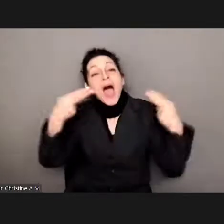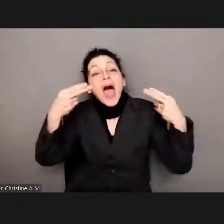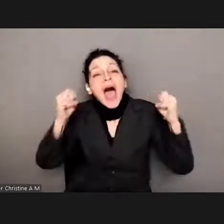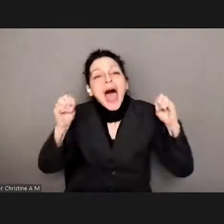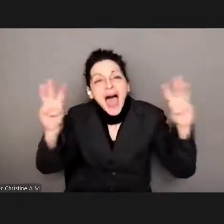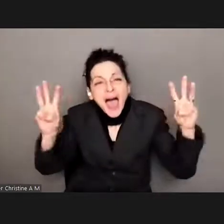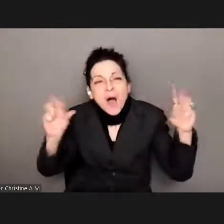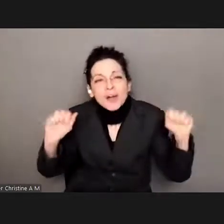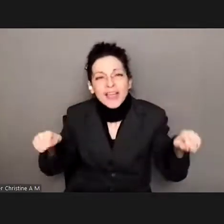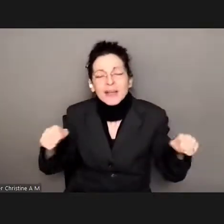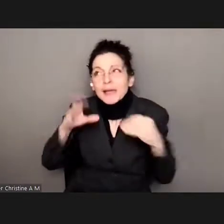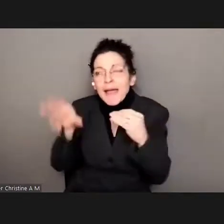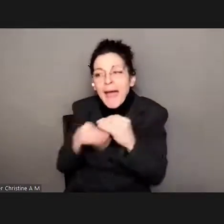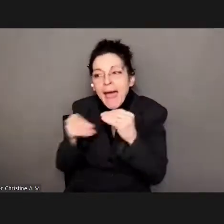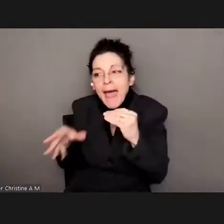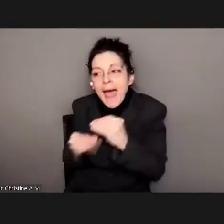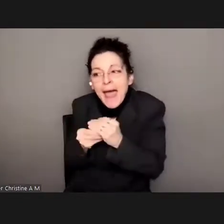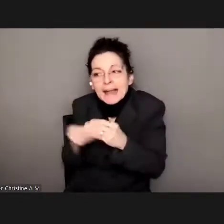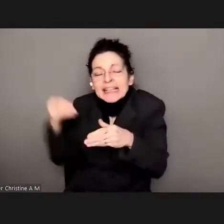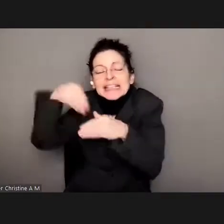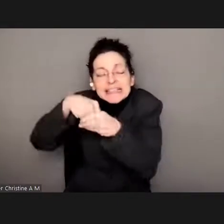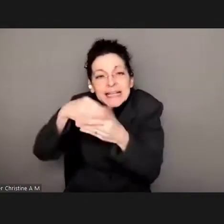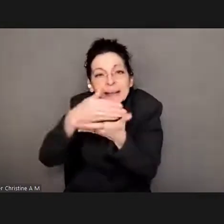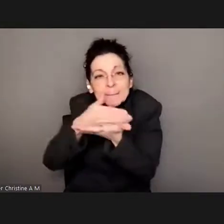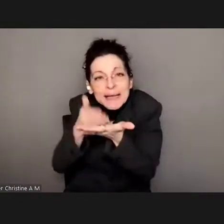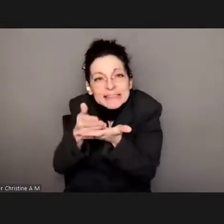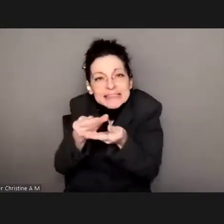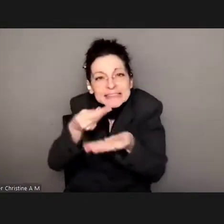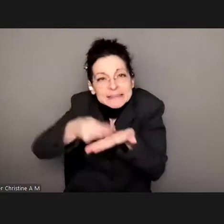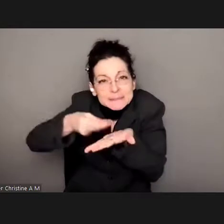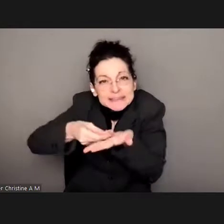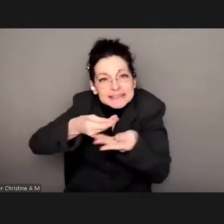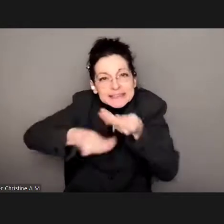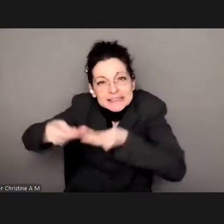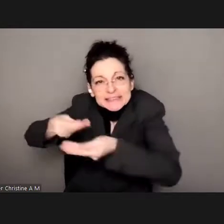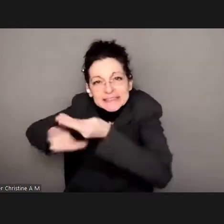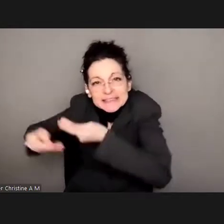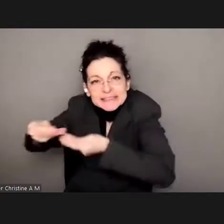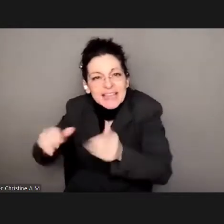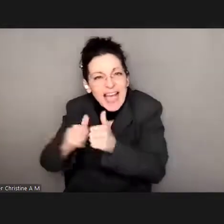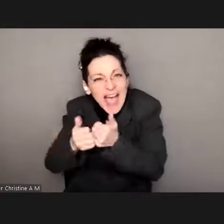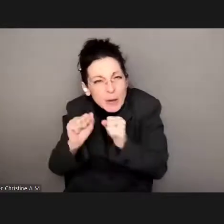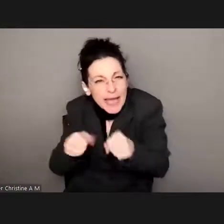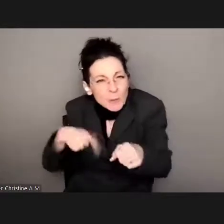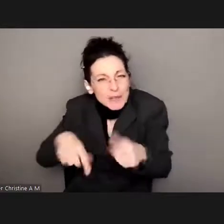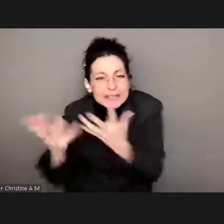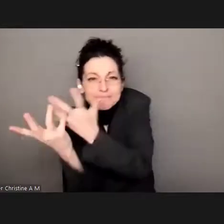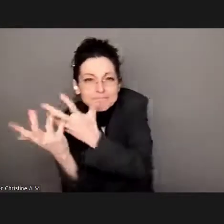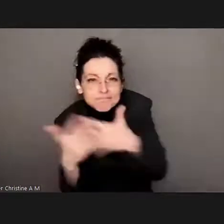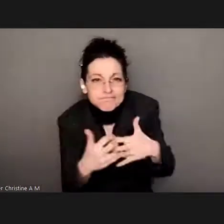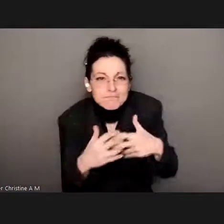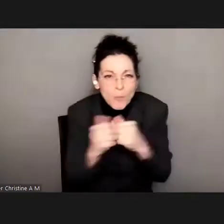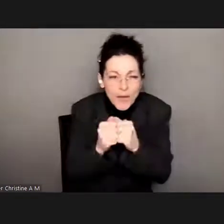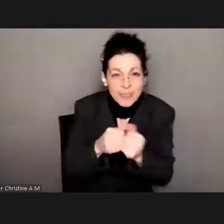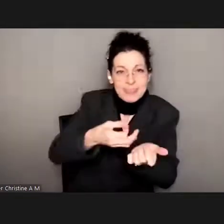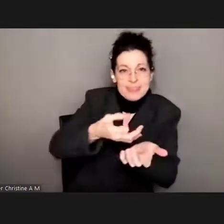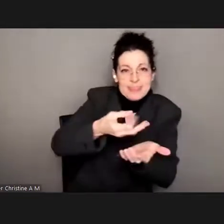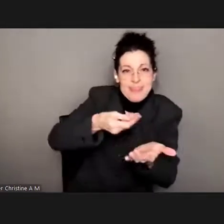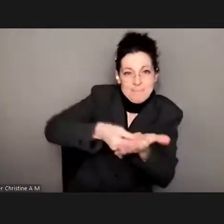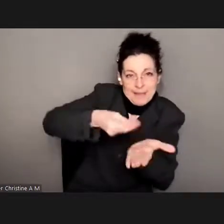we add these sort of things into our budget? How can we have an accessibility budget and have those kind of conversations?